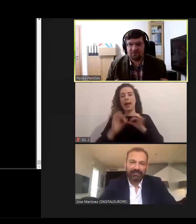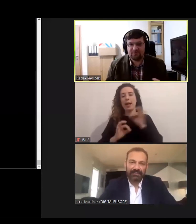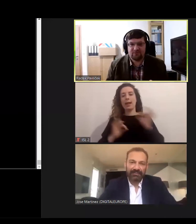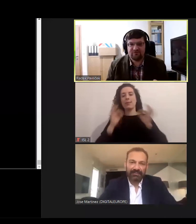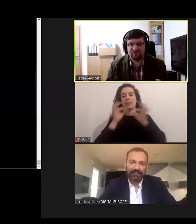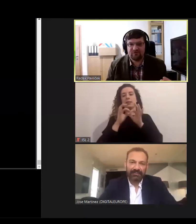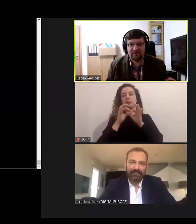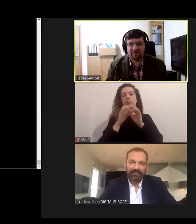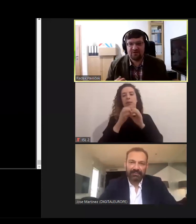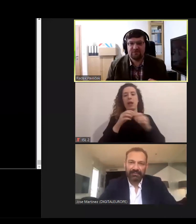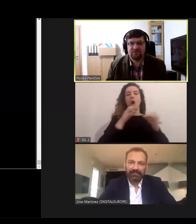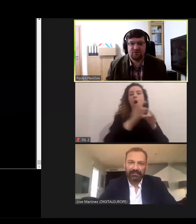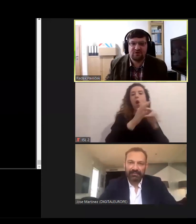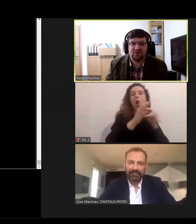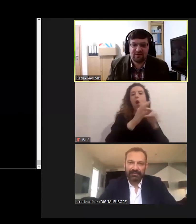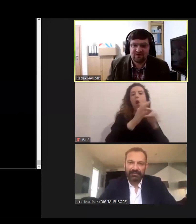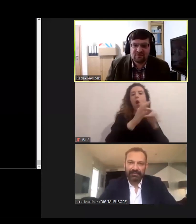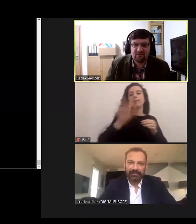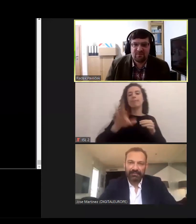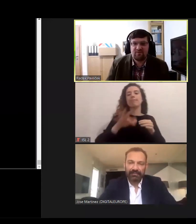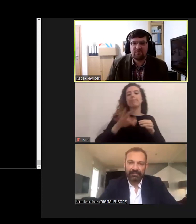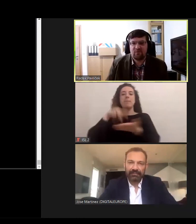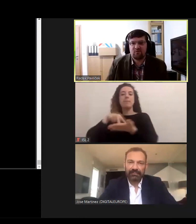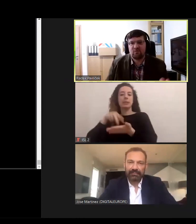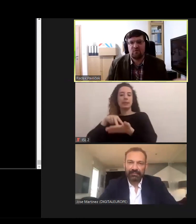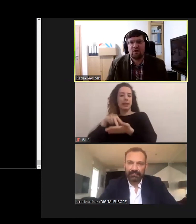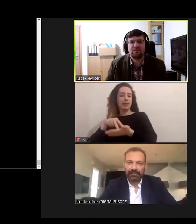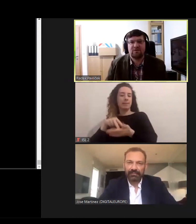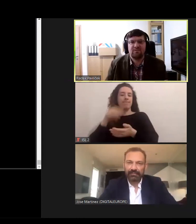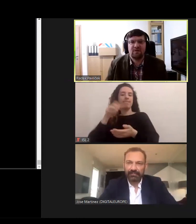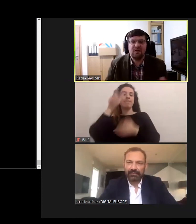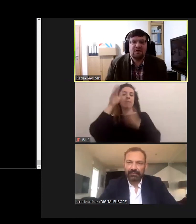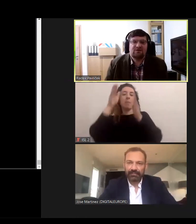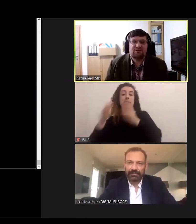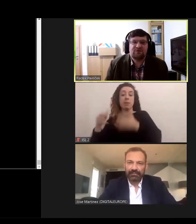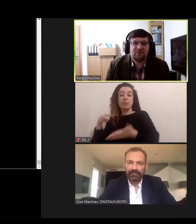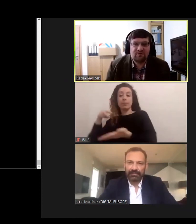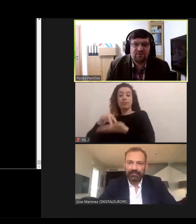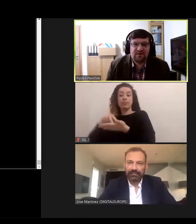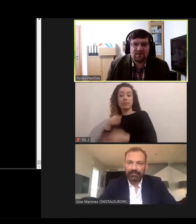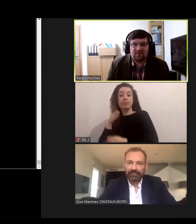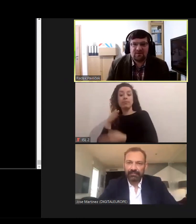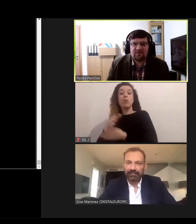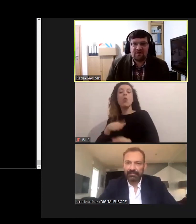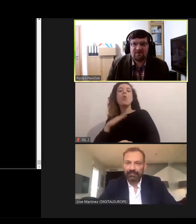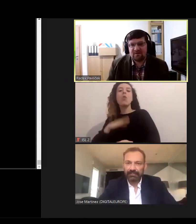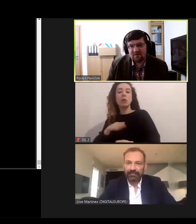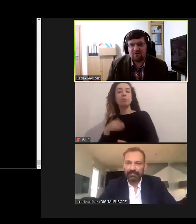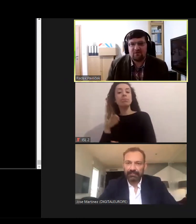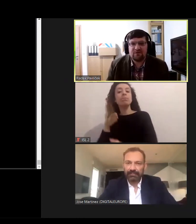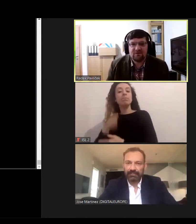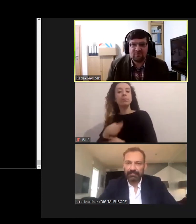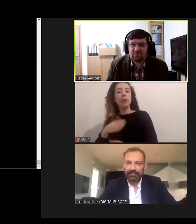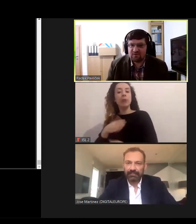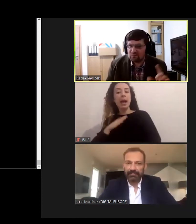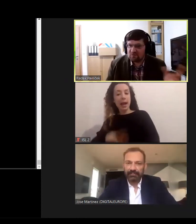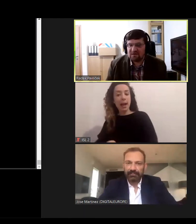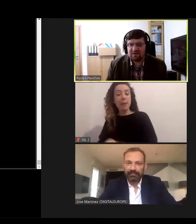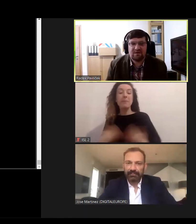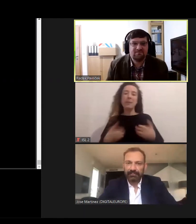for you. Now that COVID-19 seems to be ending in most of